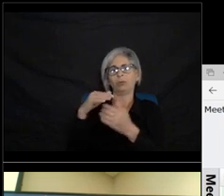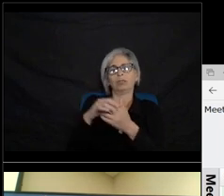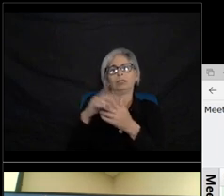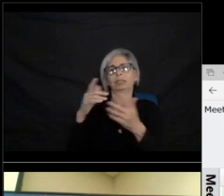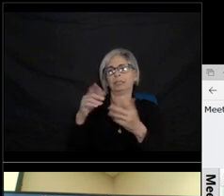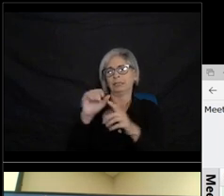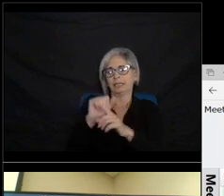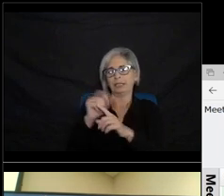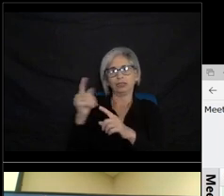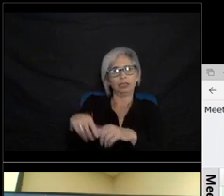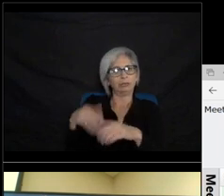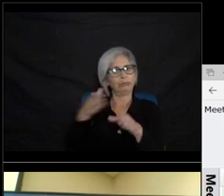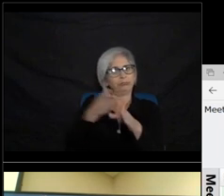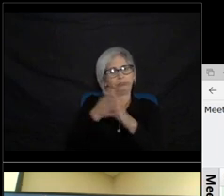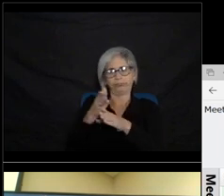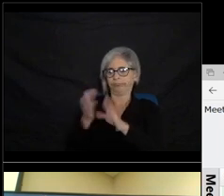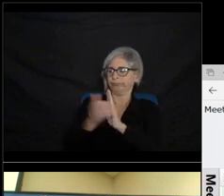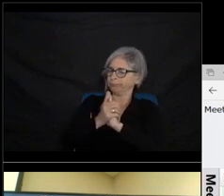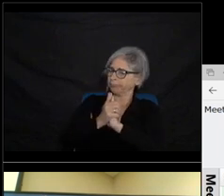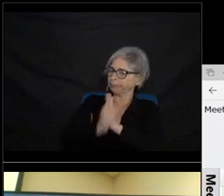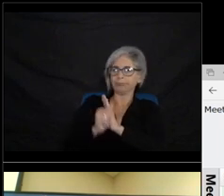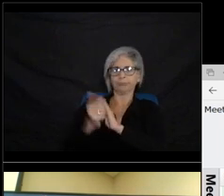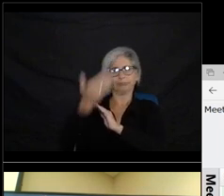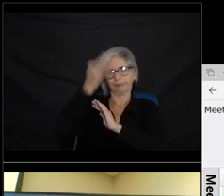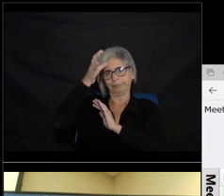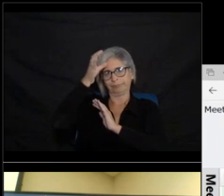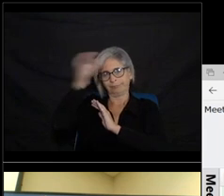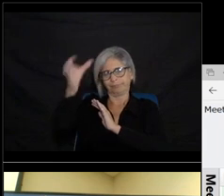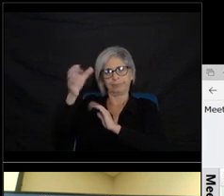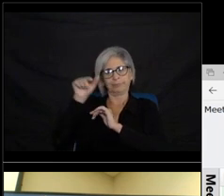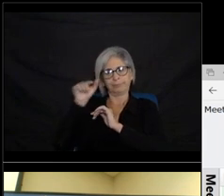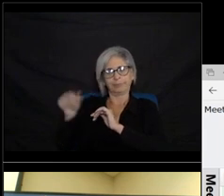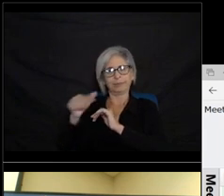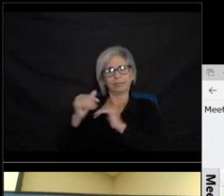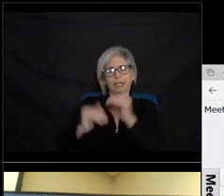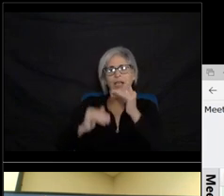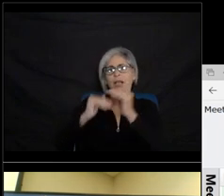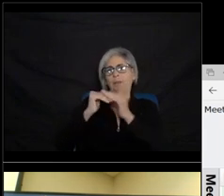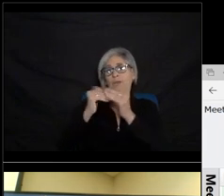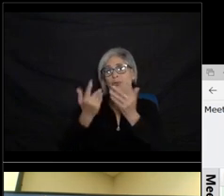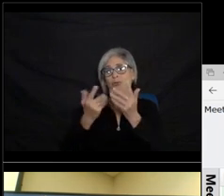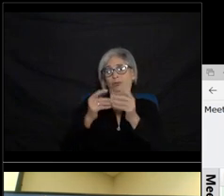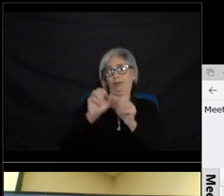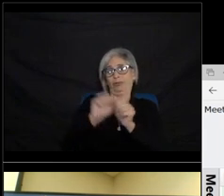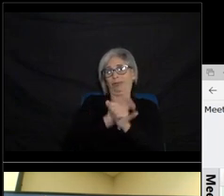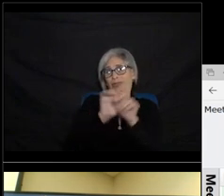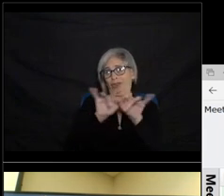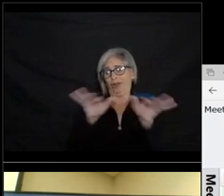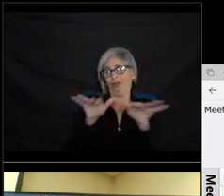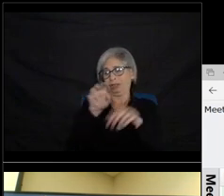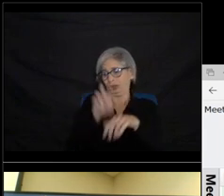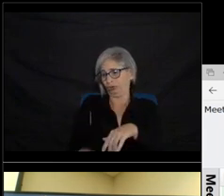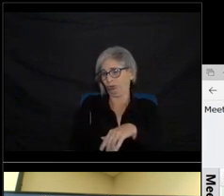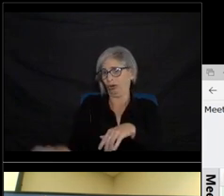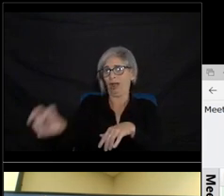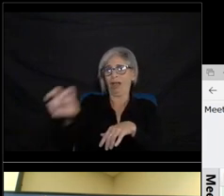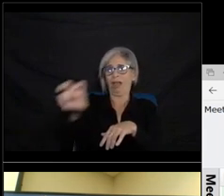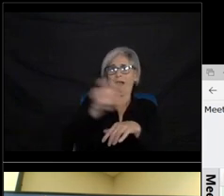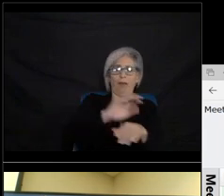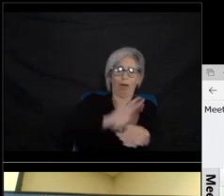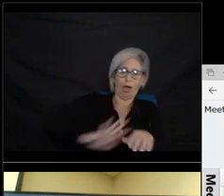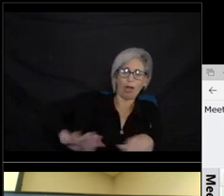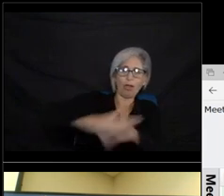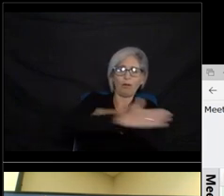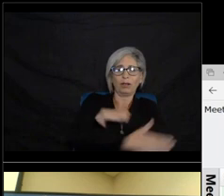She remains proficient in this knowledge. And up to the COVID era, she would travel around the country